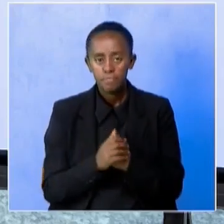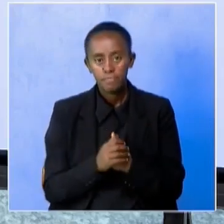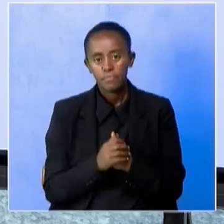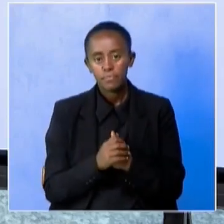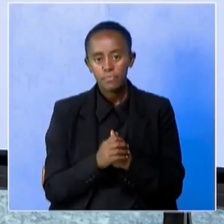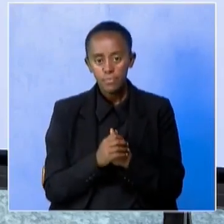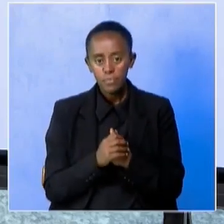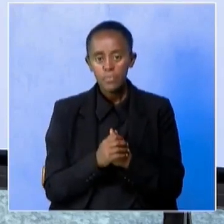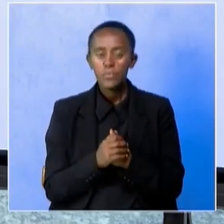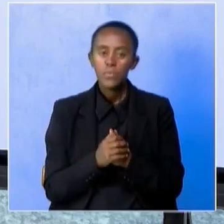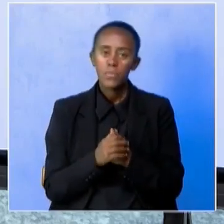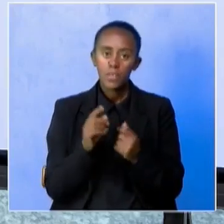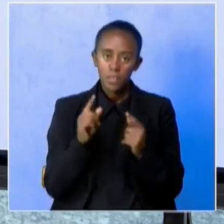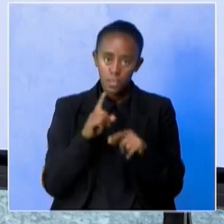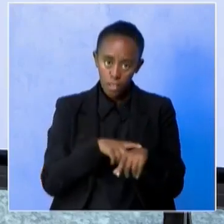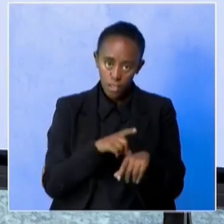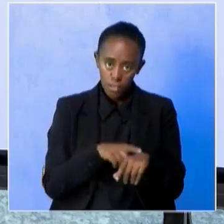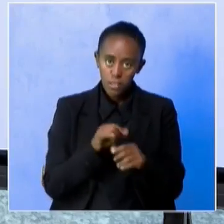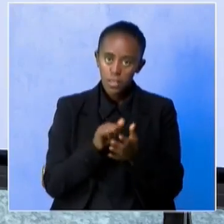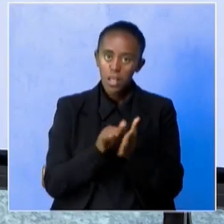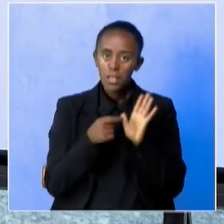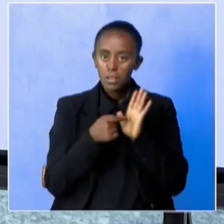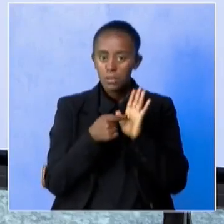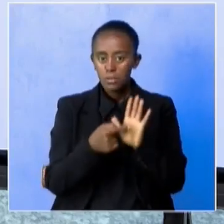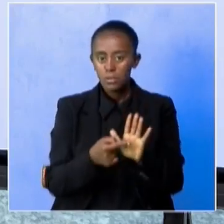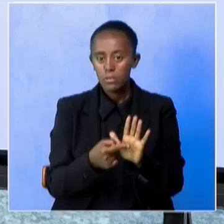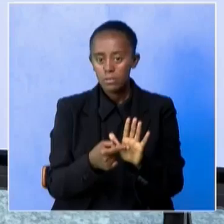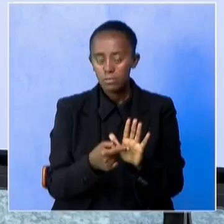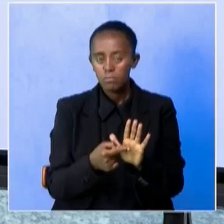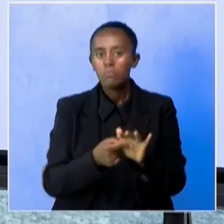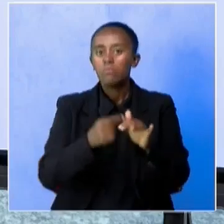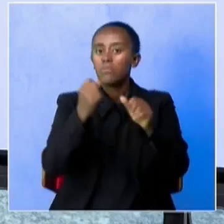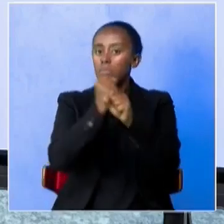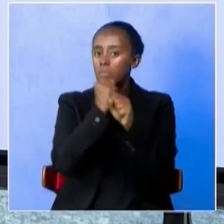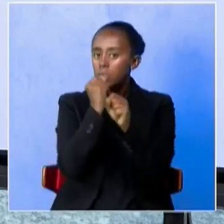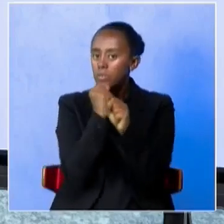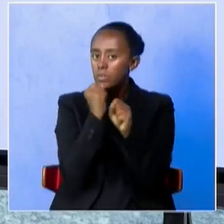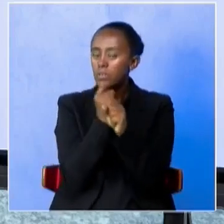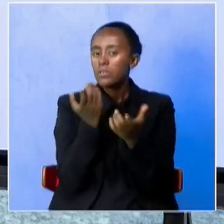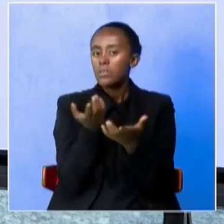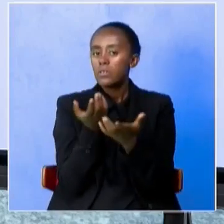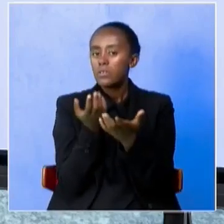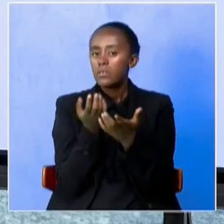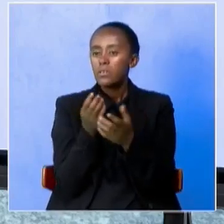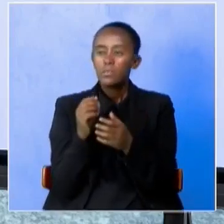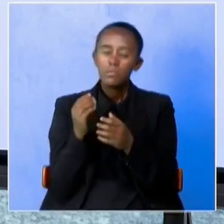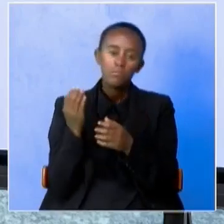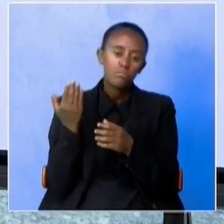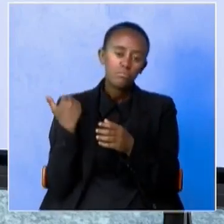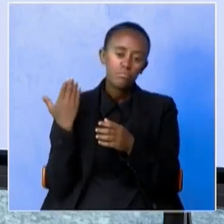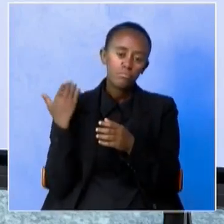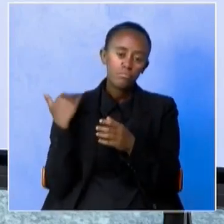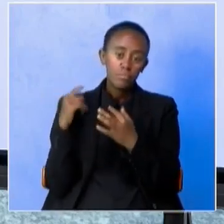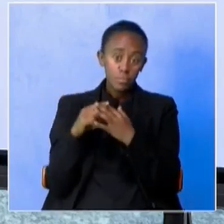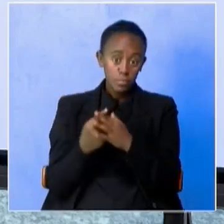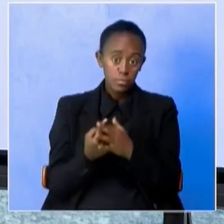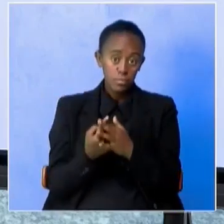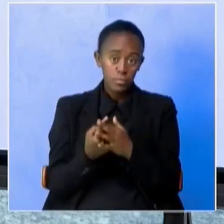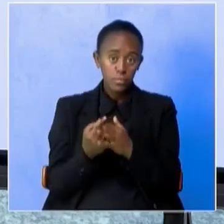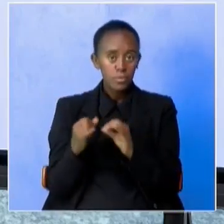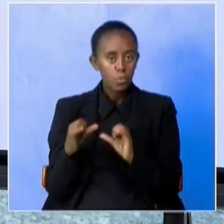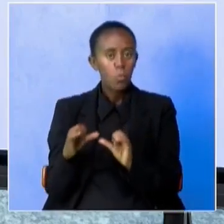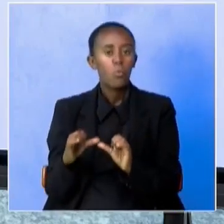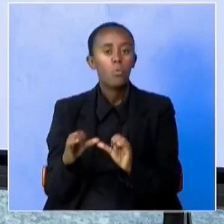tense is a tense that shows an action that started in the past and